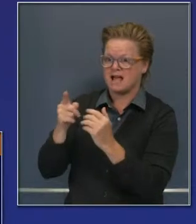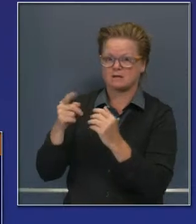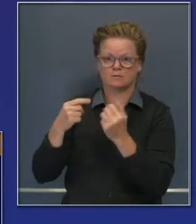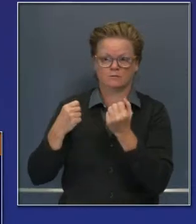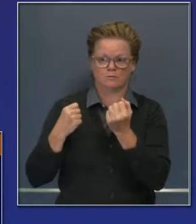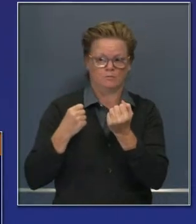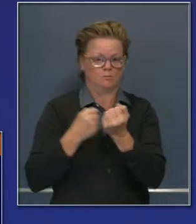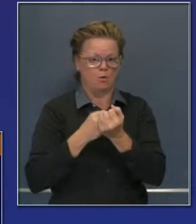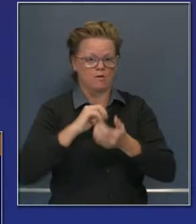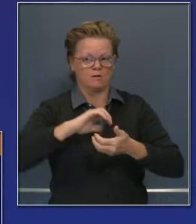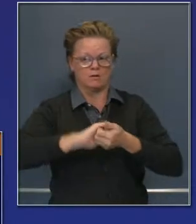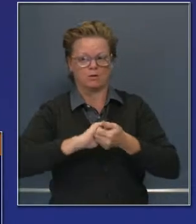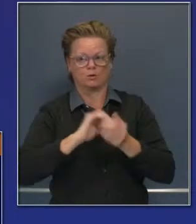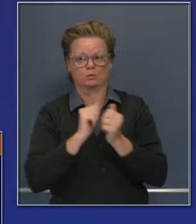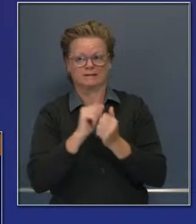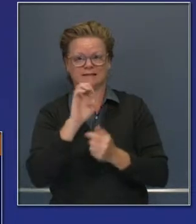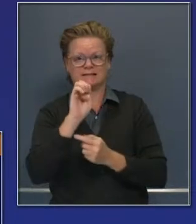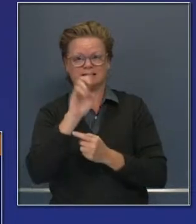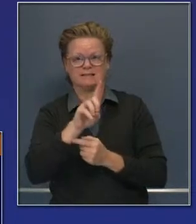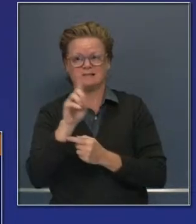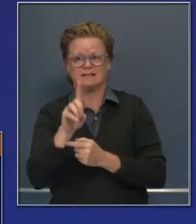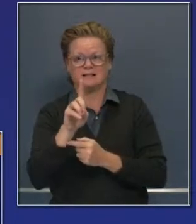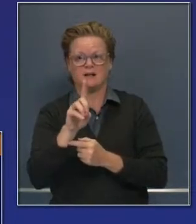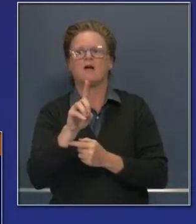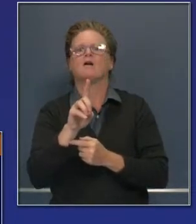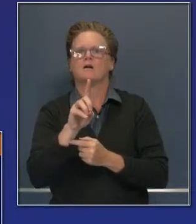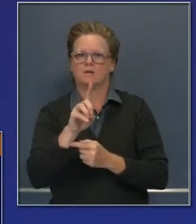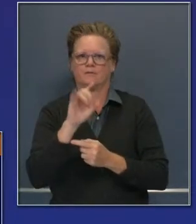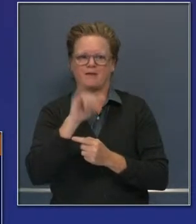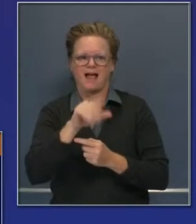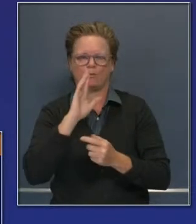that first-class user experience. Thank you, Governor.